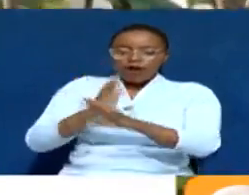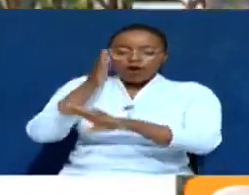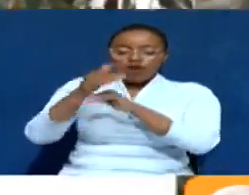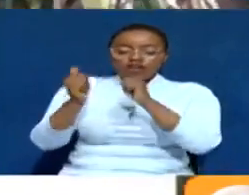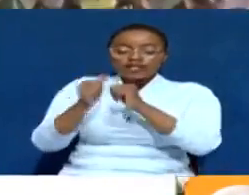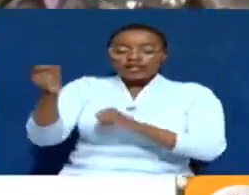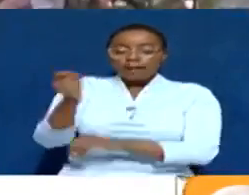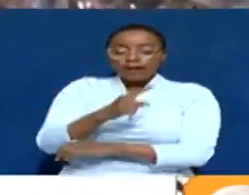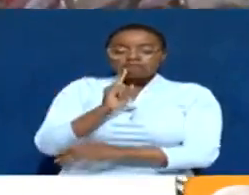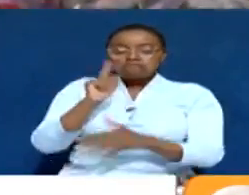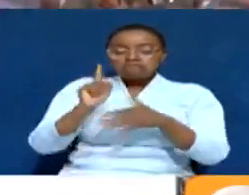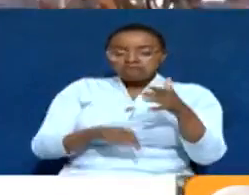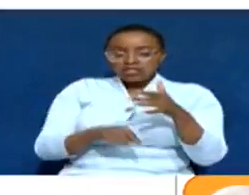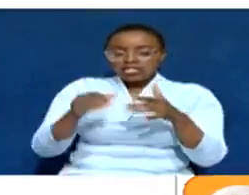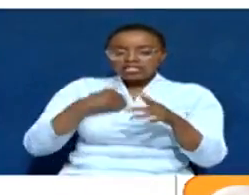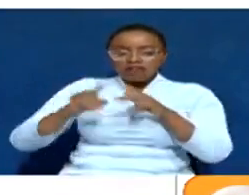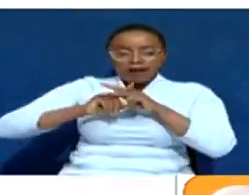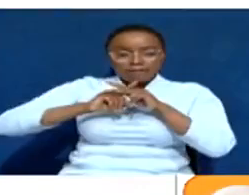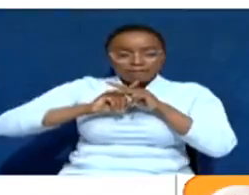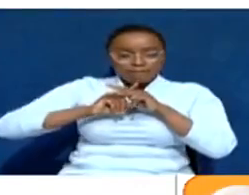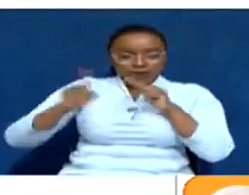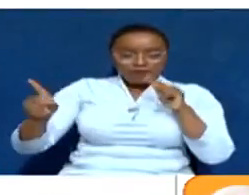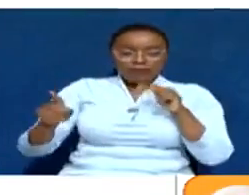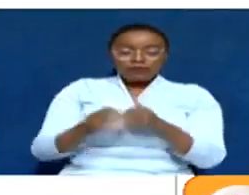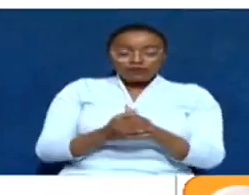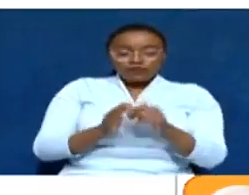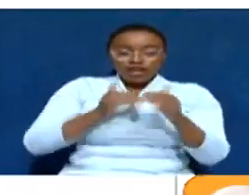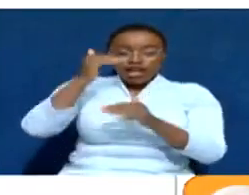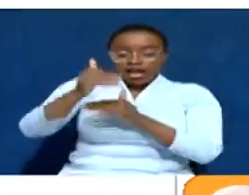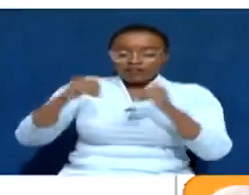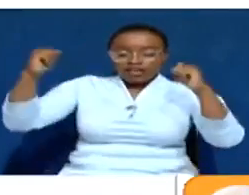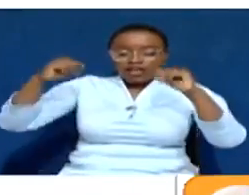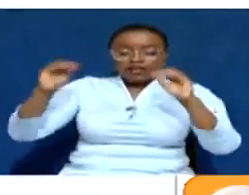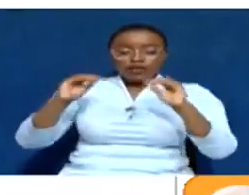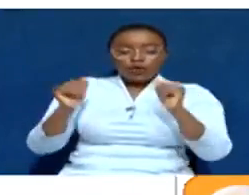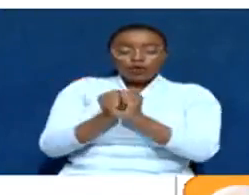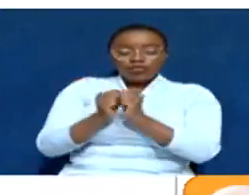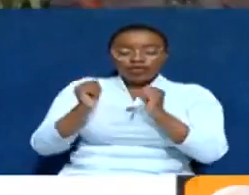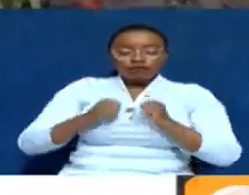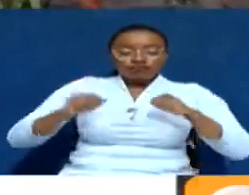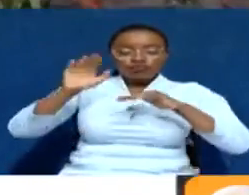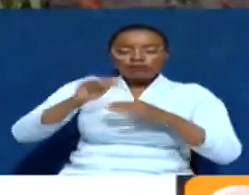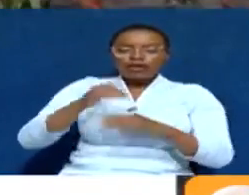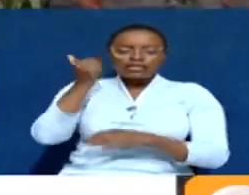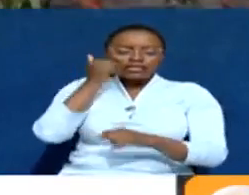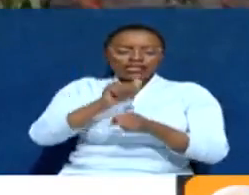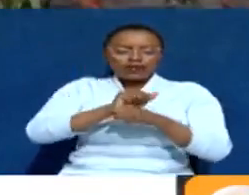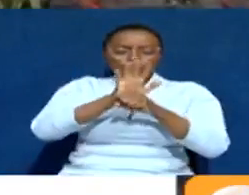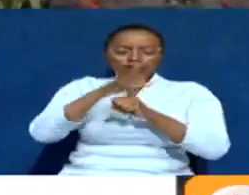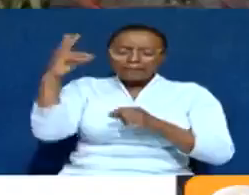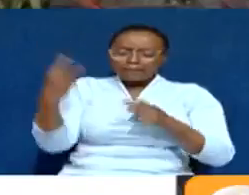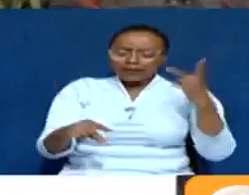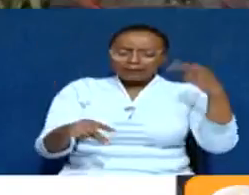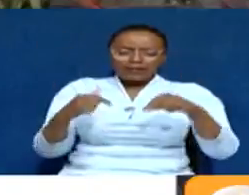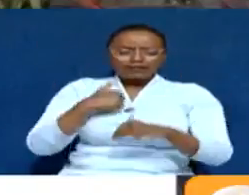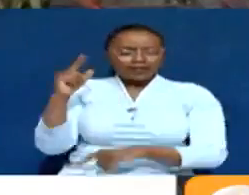than 10 months. He says he escaped that by a whisker after differing with his employer. Nimeugua corona pale, nimepigwa